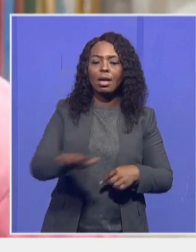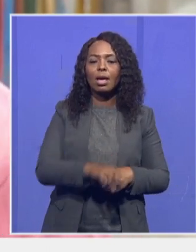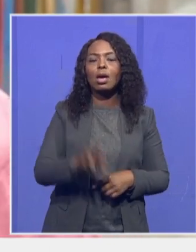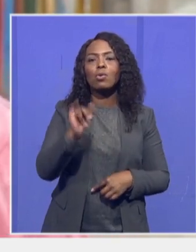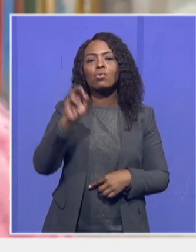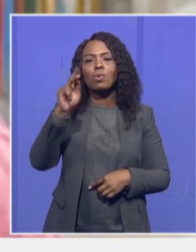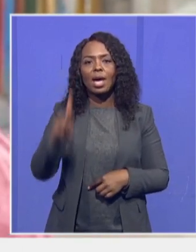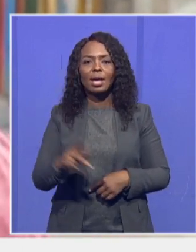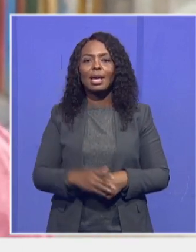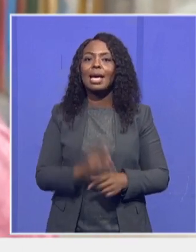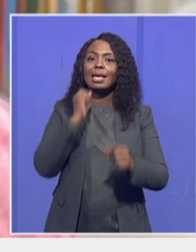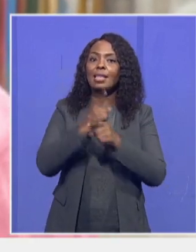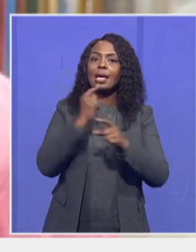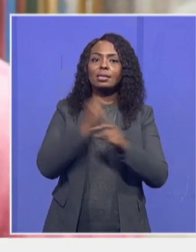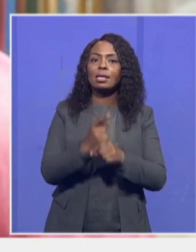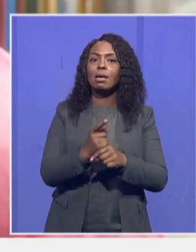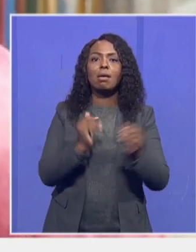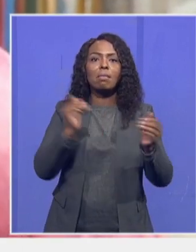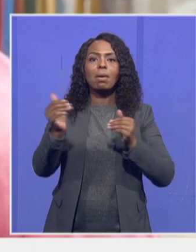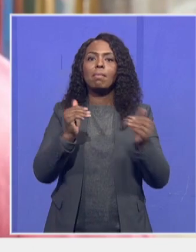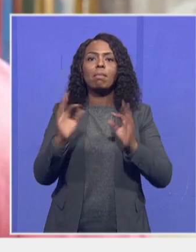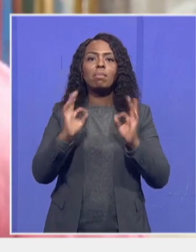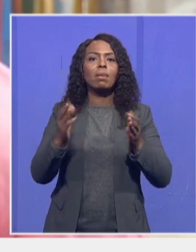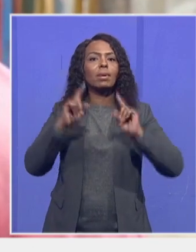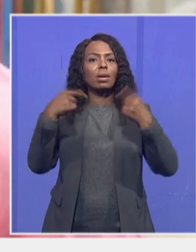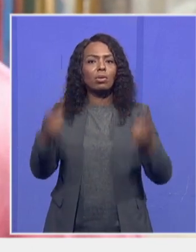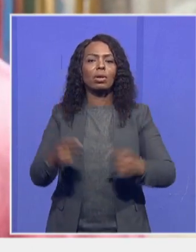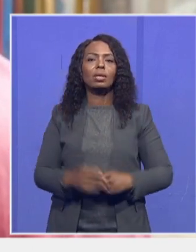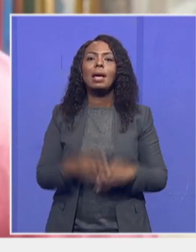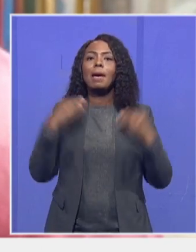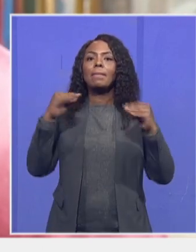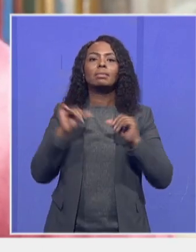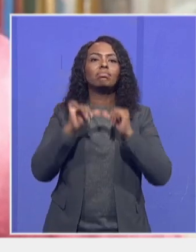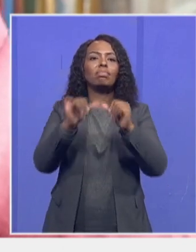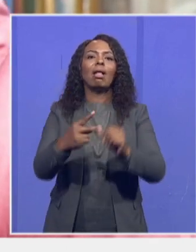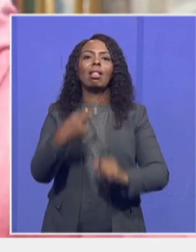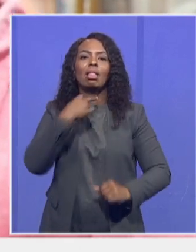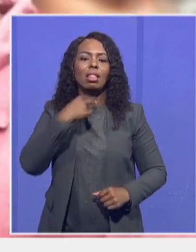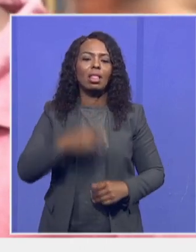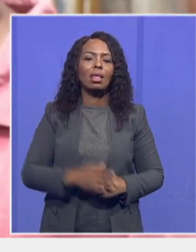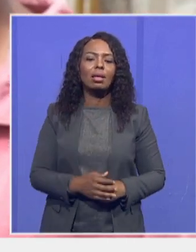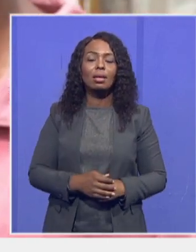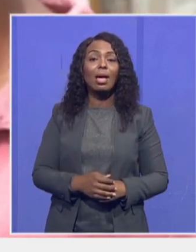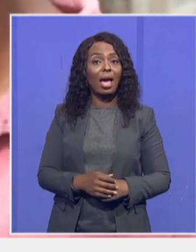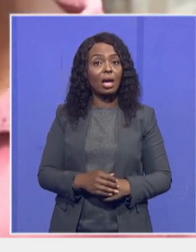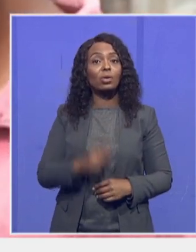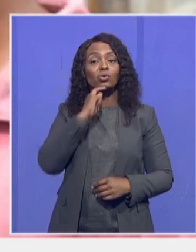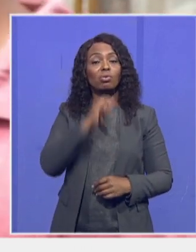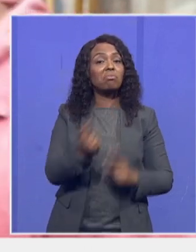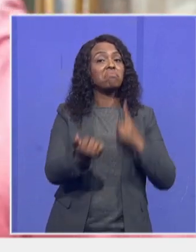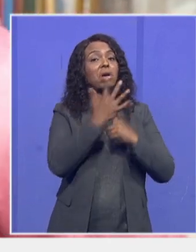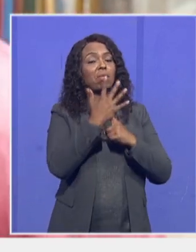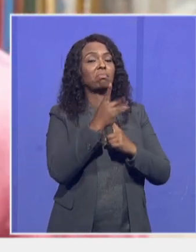amathekisi awakwazi ukurana so umphakathi uphazamisekile kakhulu. Manje ngibona ukuthi isixazululo kuzoba yini?